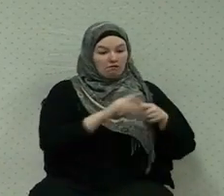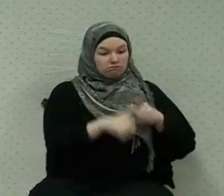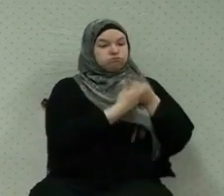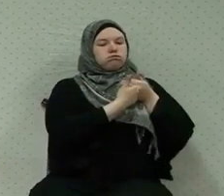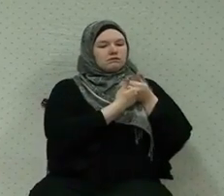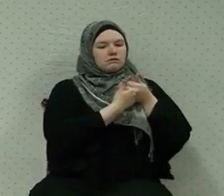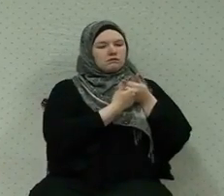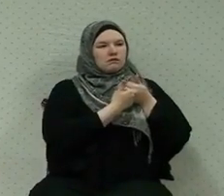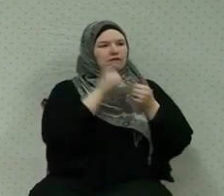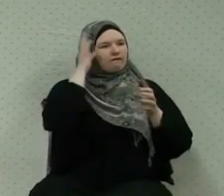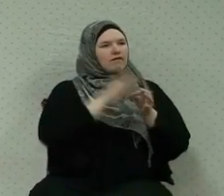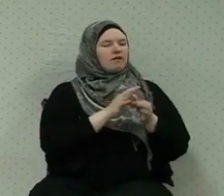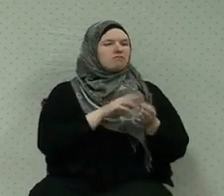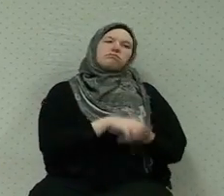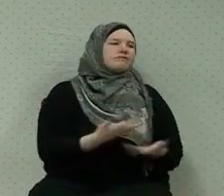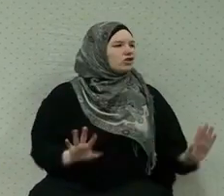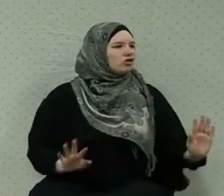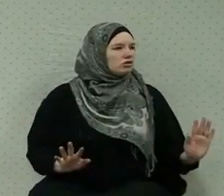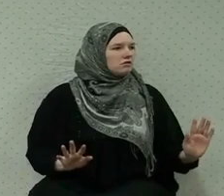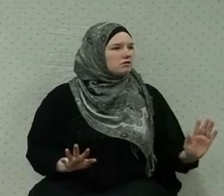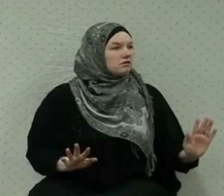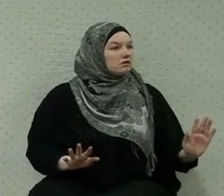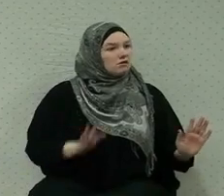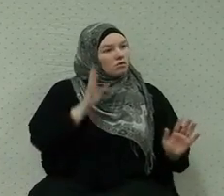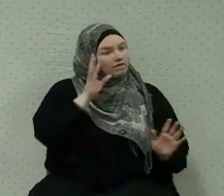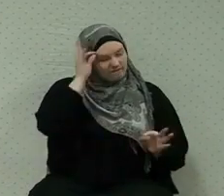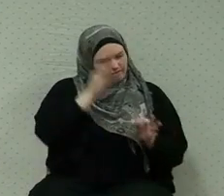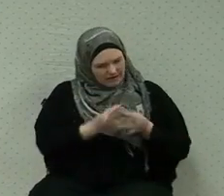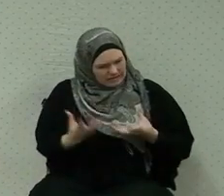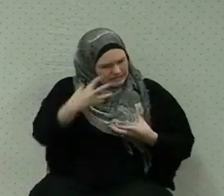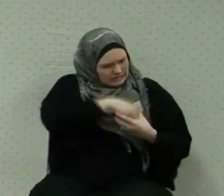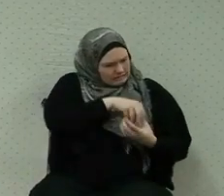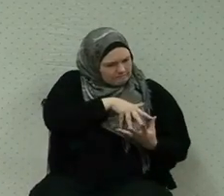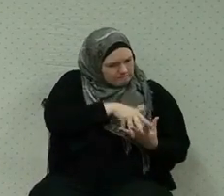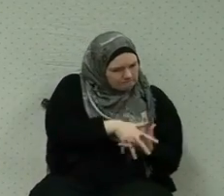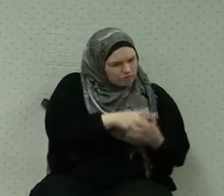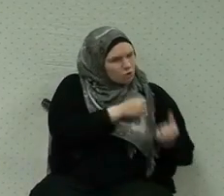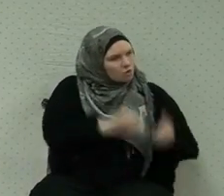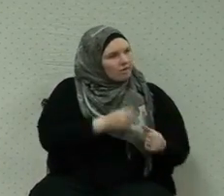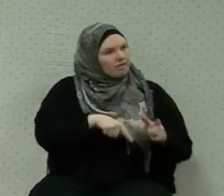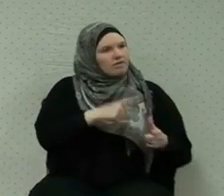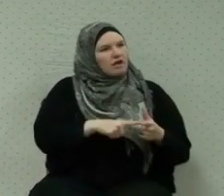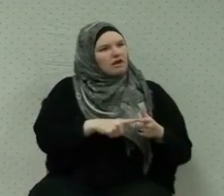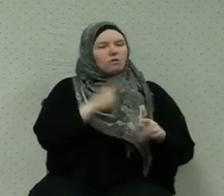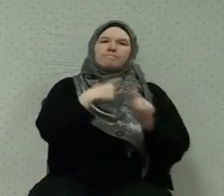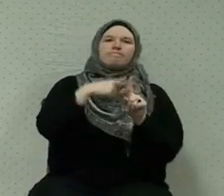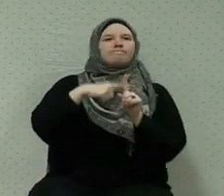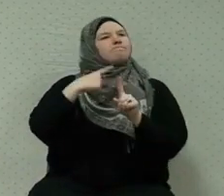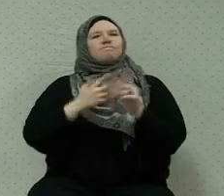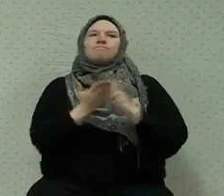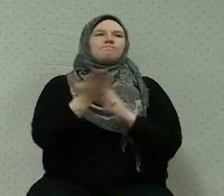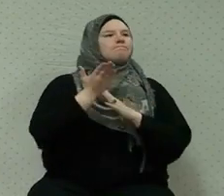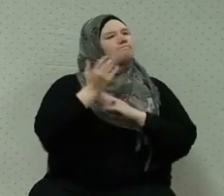So brothers and sisters, as a matter of respect for Allah, as a matter of good manners with